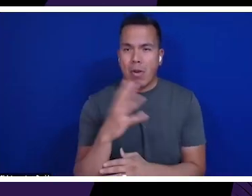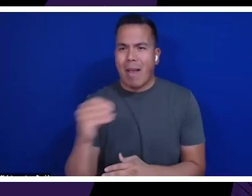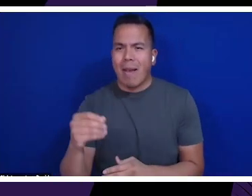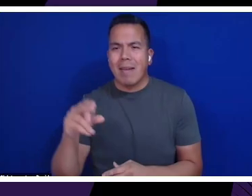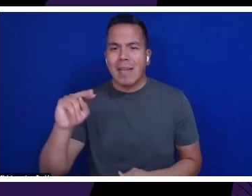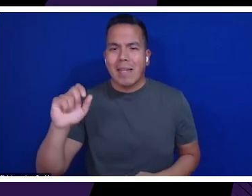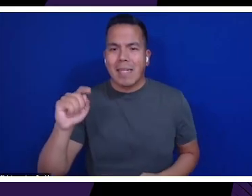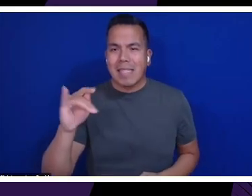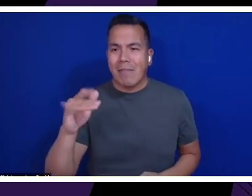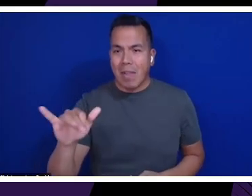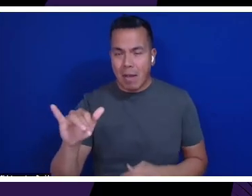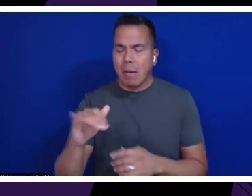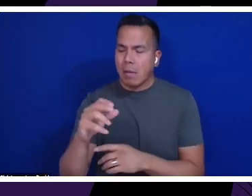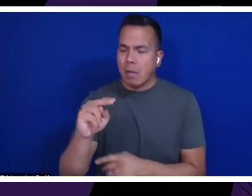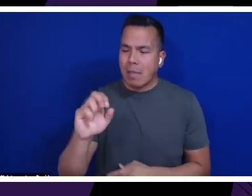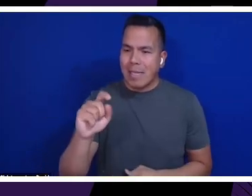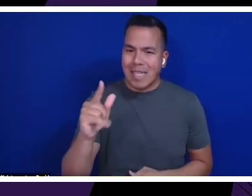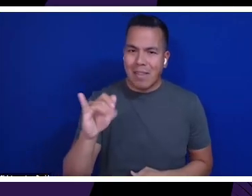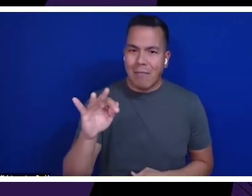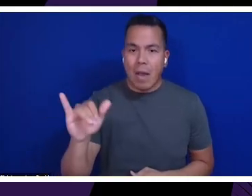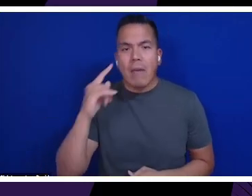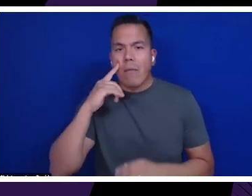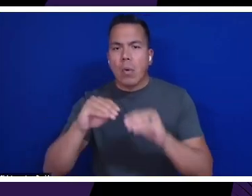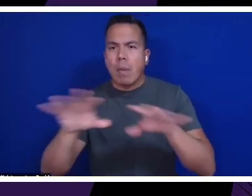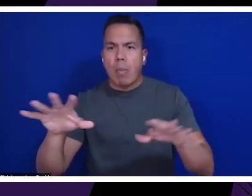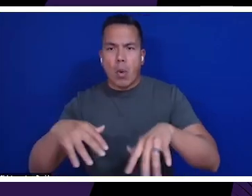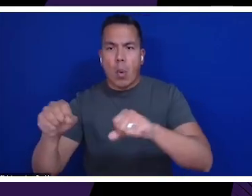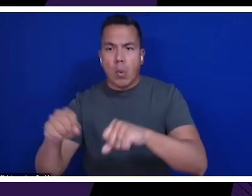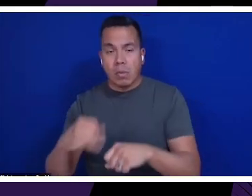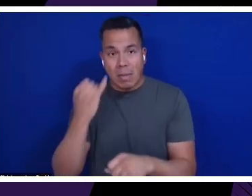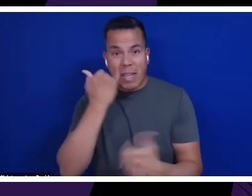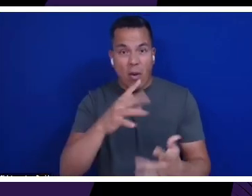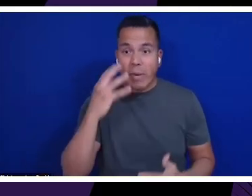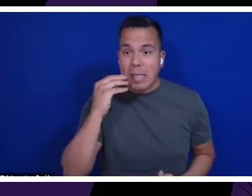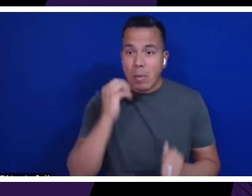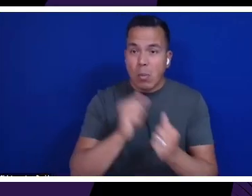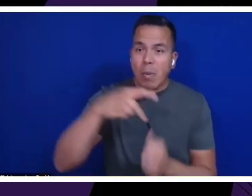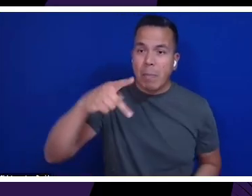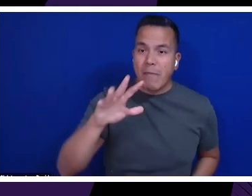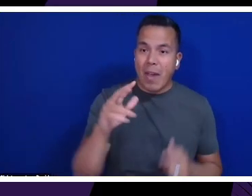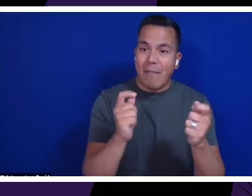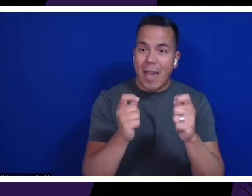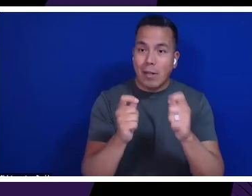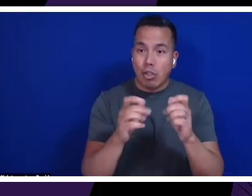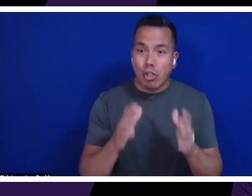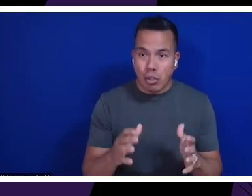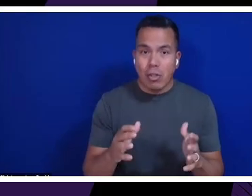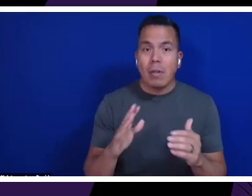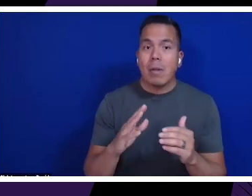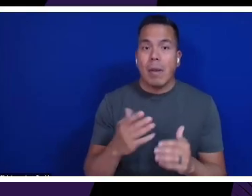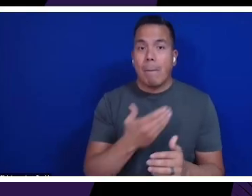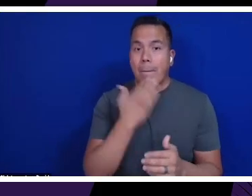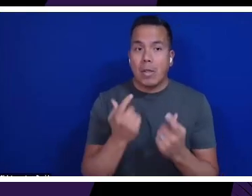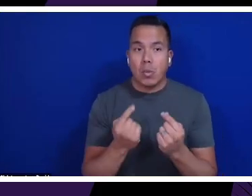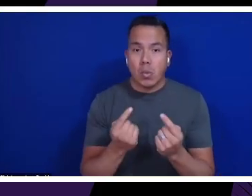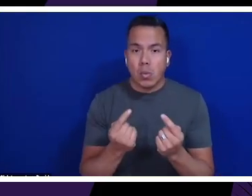deploy and host. So for everyone that's worked on the P5 editor, the next best thing after that is for you to say get a